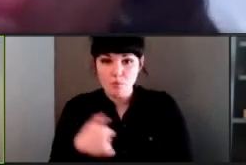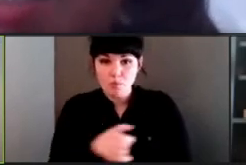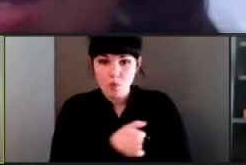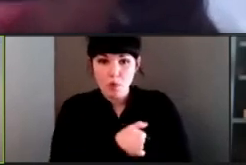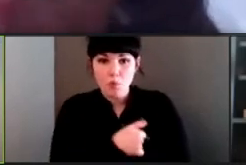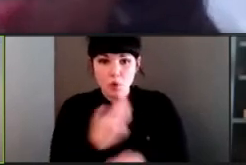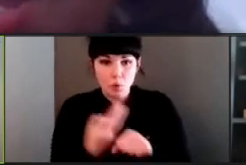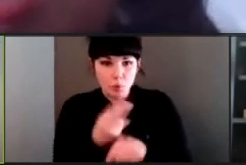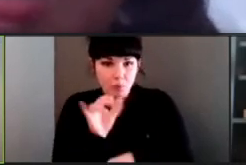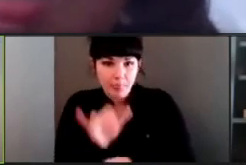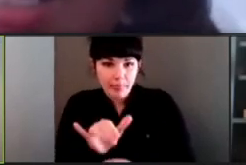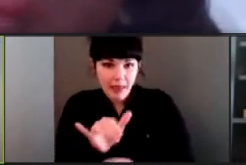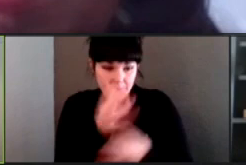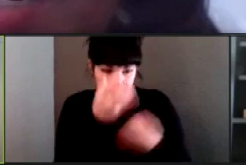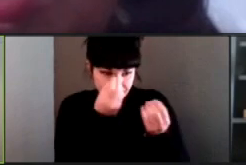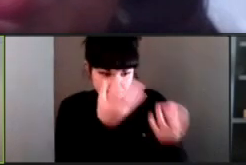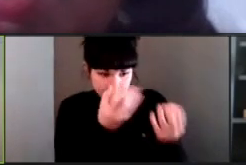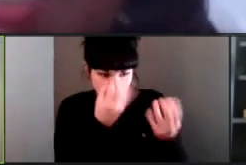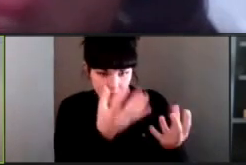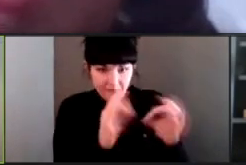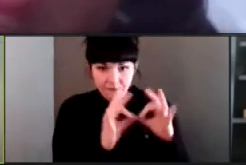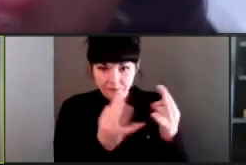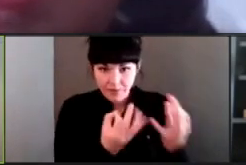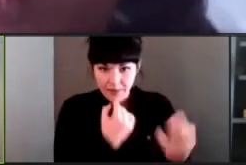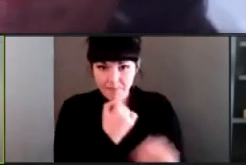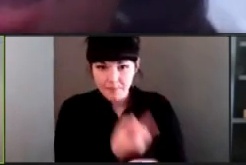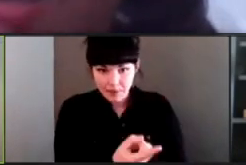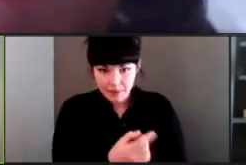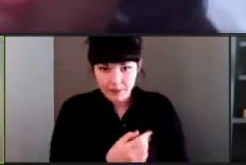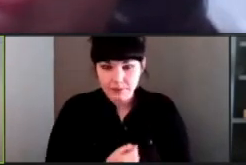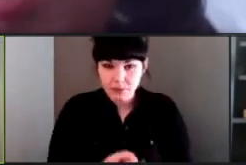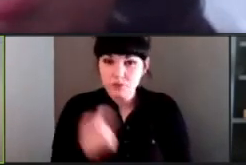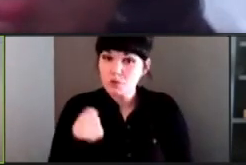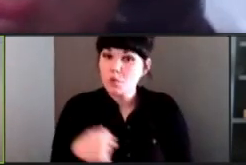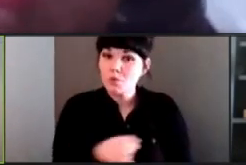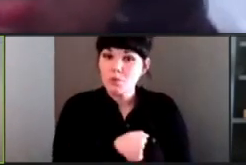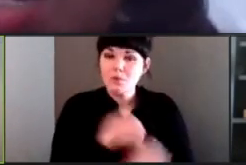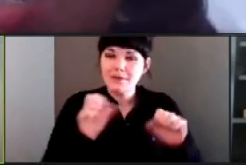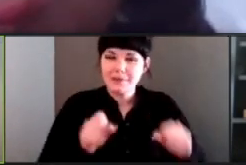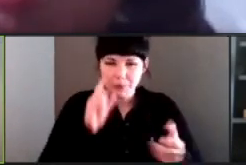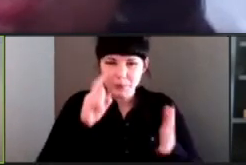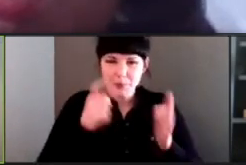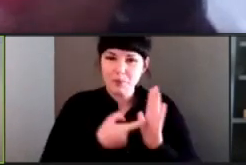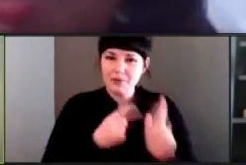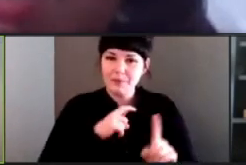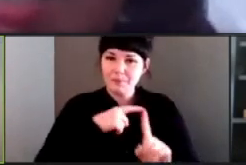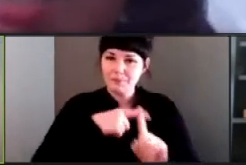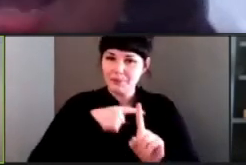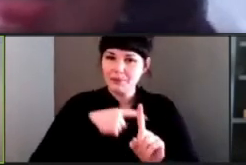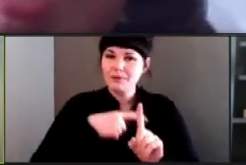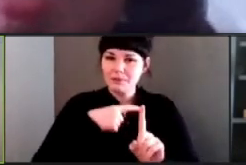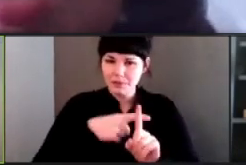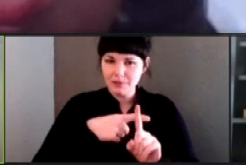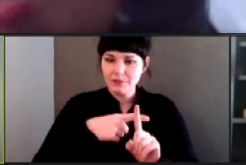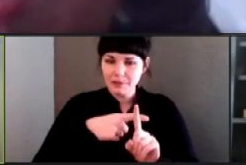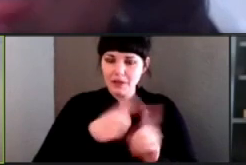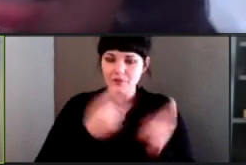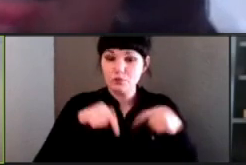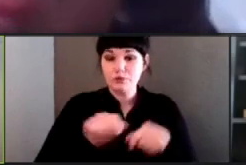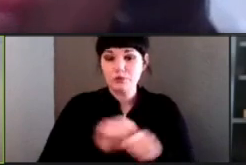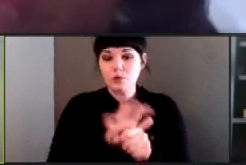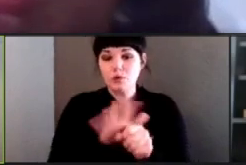could possibly cautiously celebrate through the pandemic, is that we have increased communication with their families and access